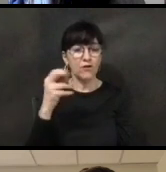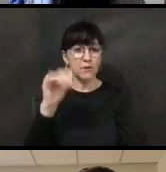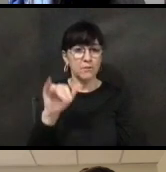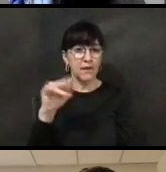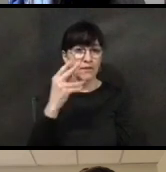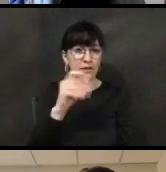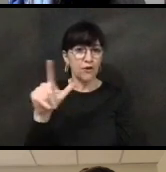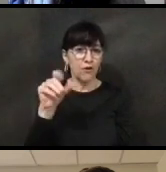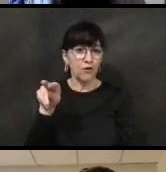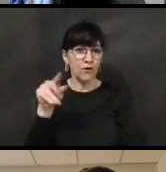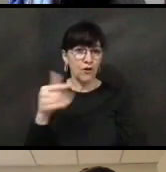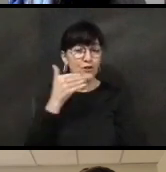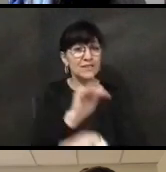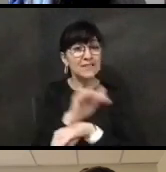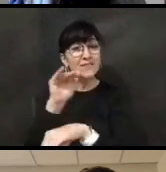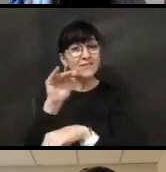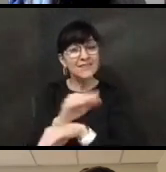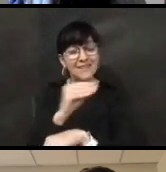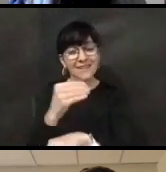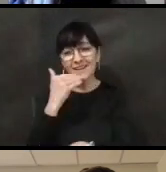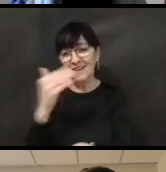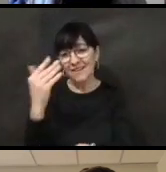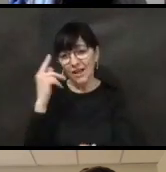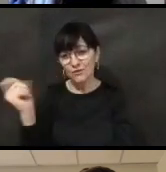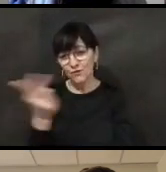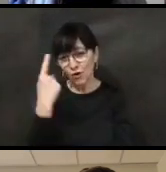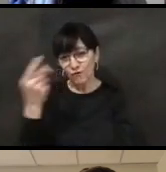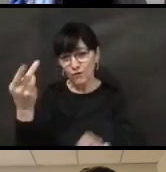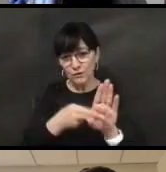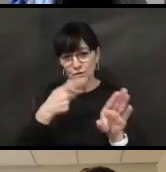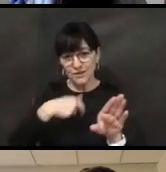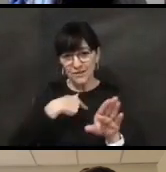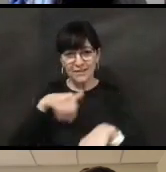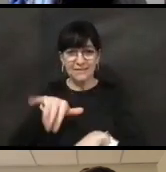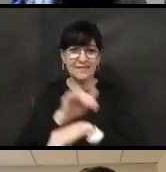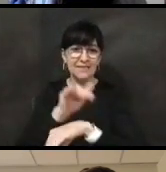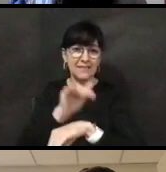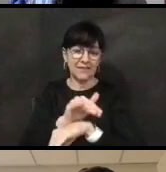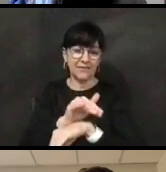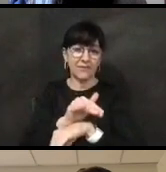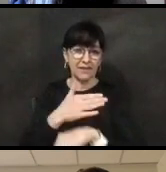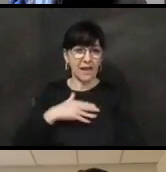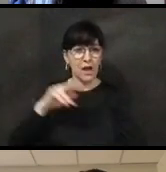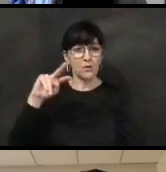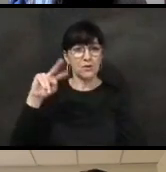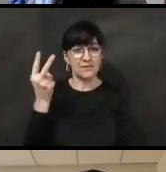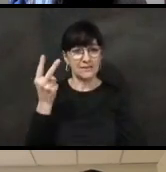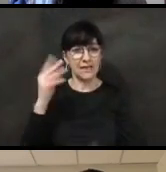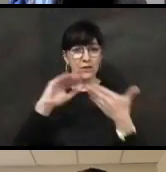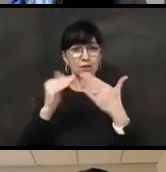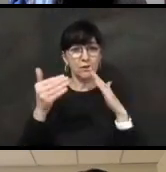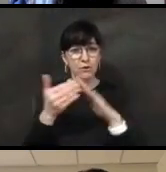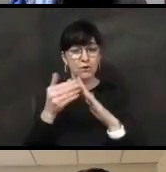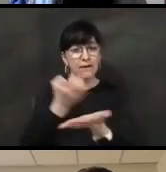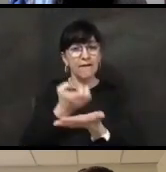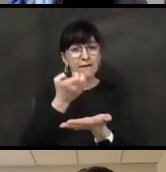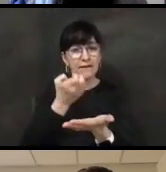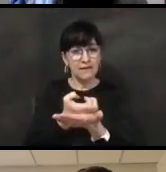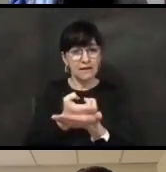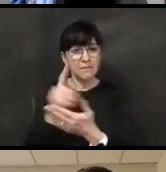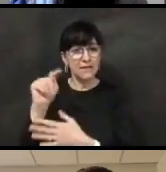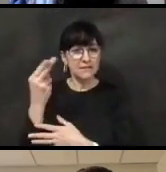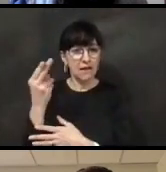evening. And thanks everyone for joining us this evening on our second Community Economic Town Hall. I'm Lieutenant